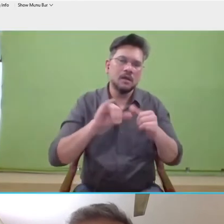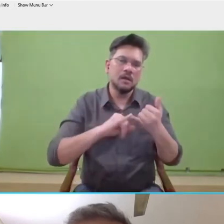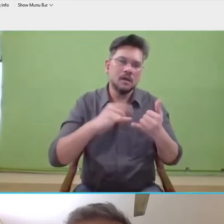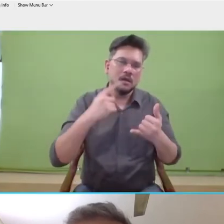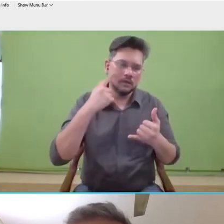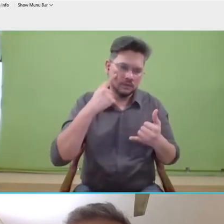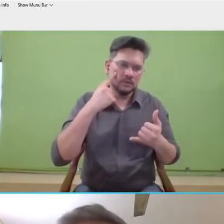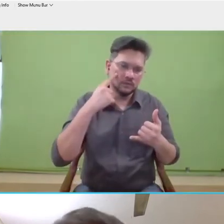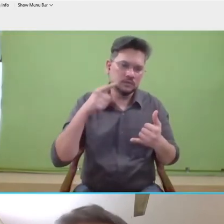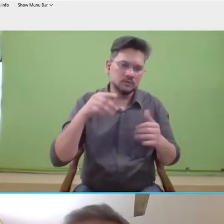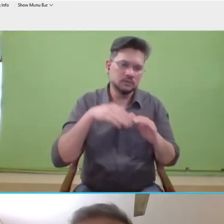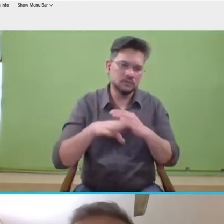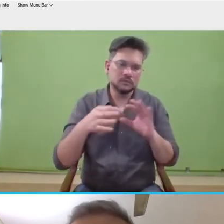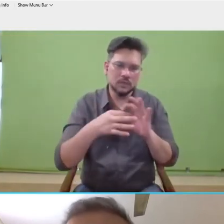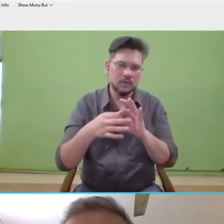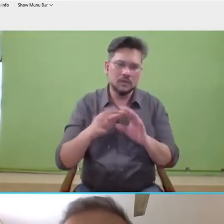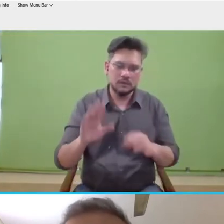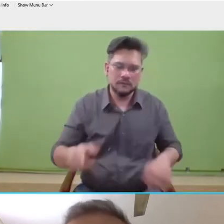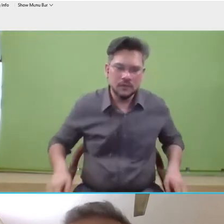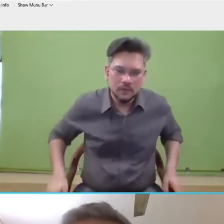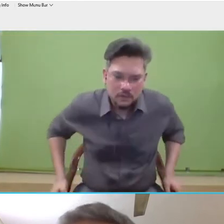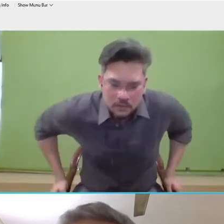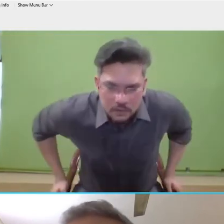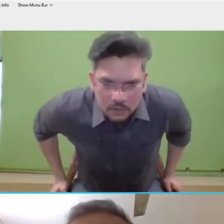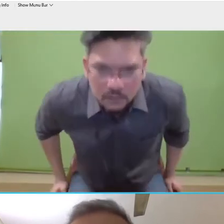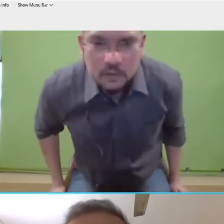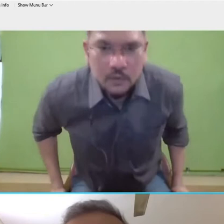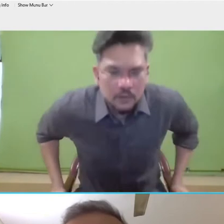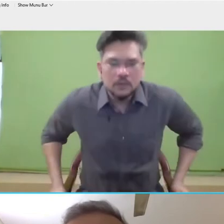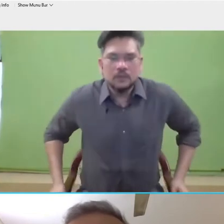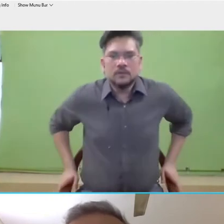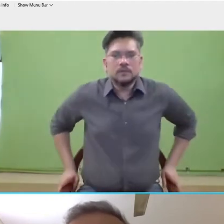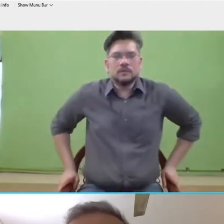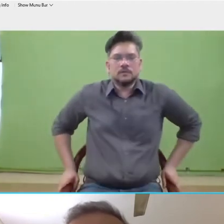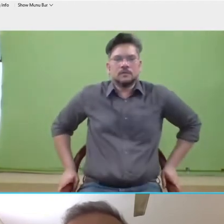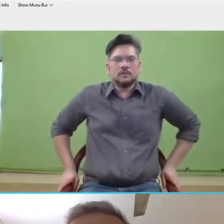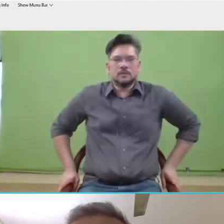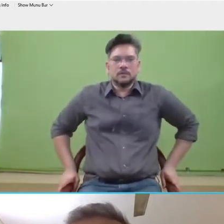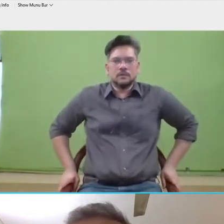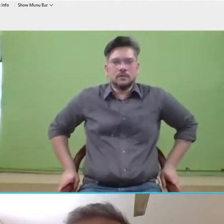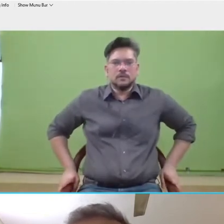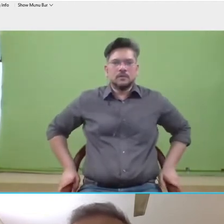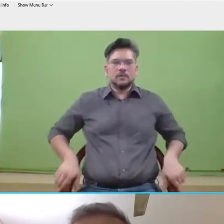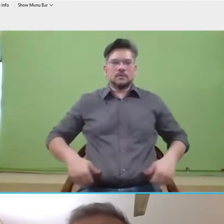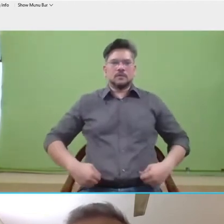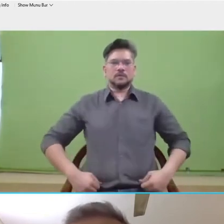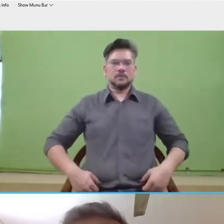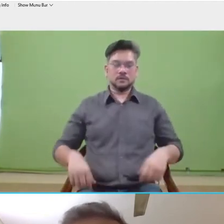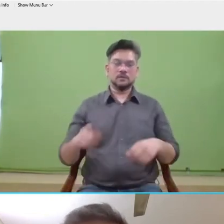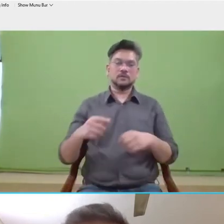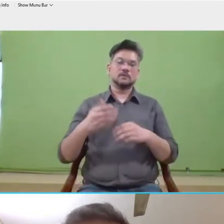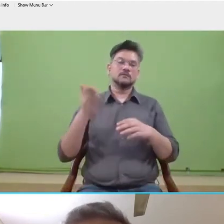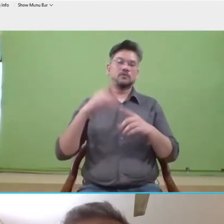i am going to talk about or mention i'm not really talking about these things uh tibeto burman languages tibeto